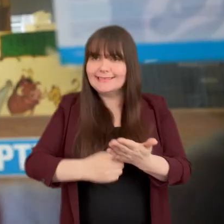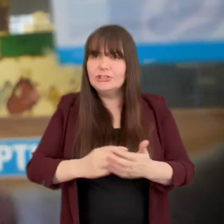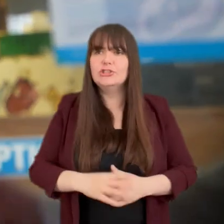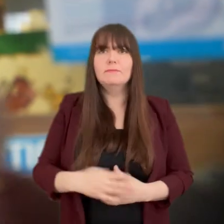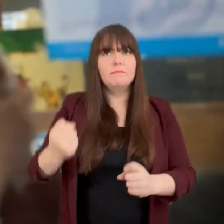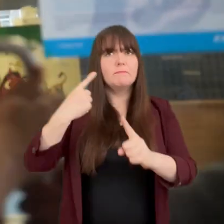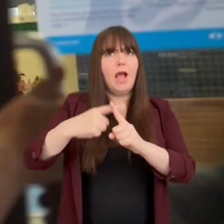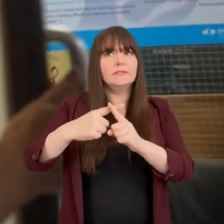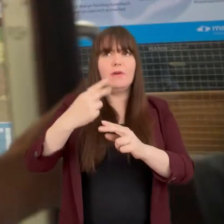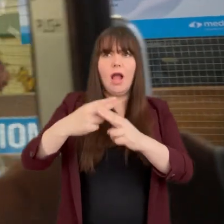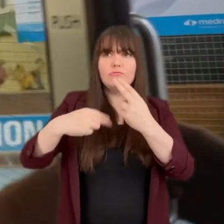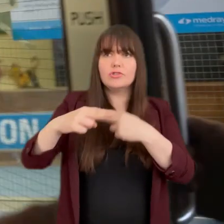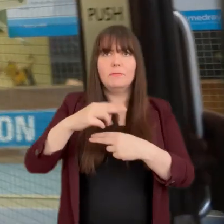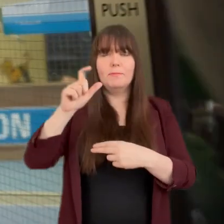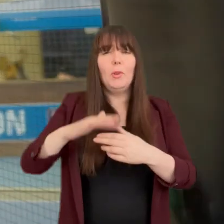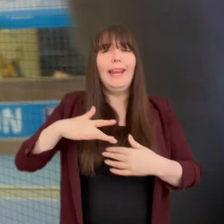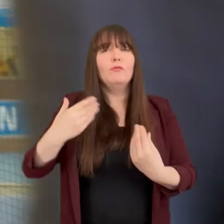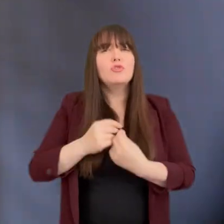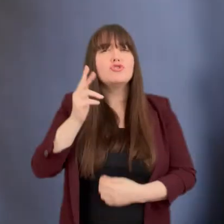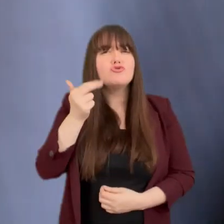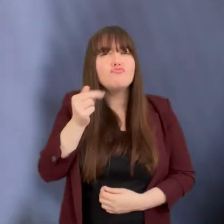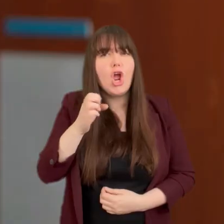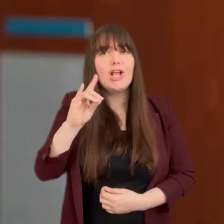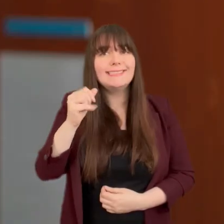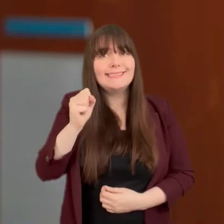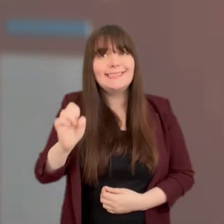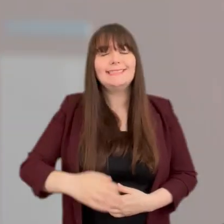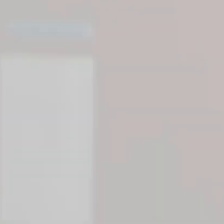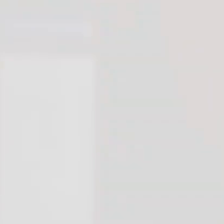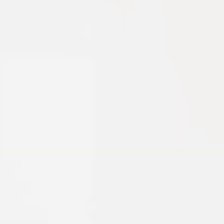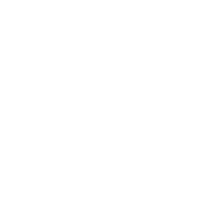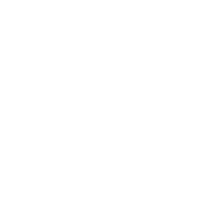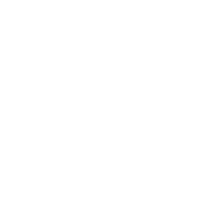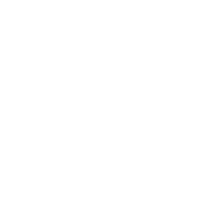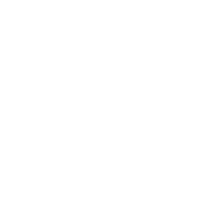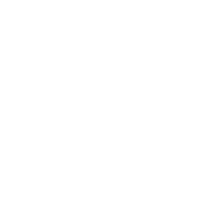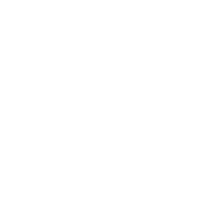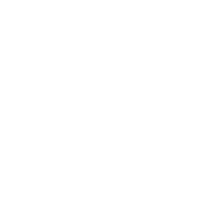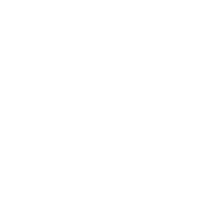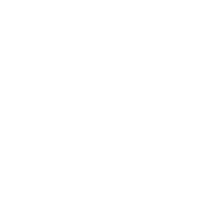at the centre of their healthcare decisions is having positive outcomes for people living with rare disease.